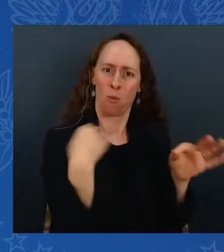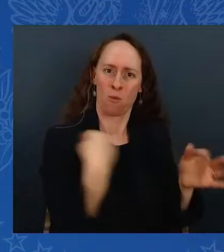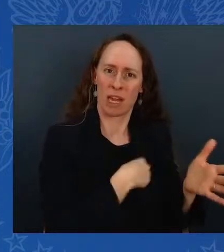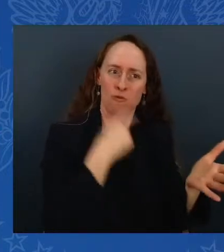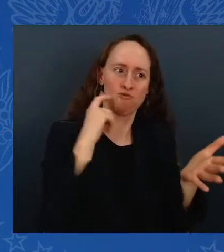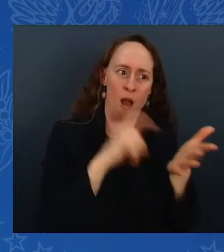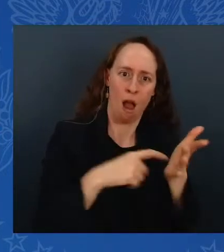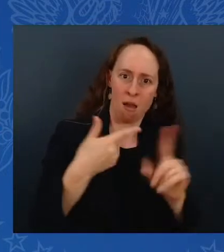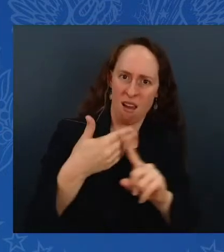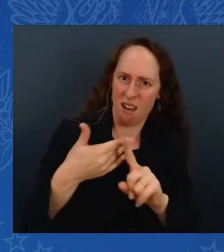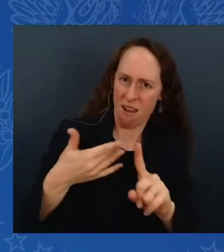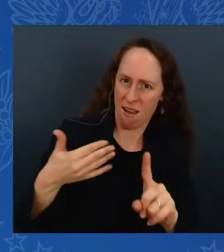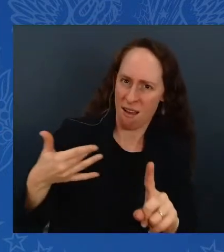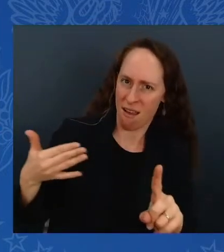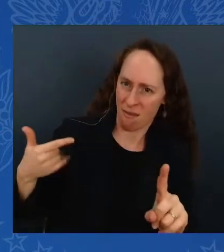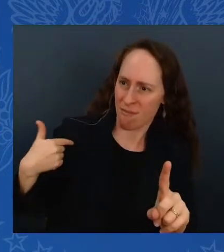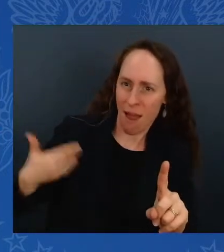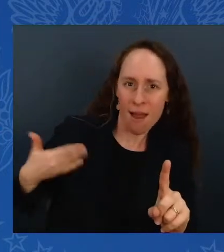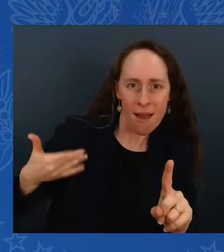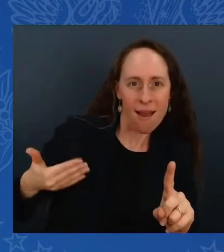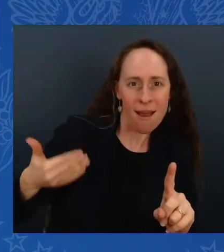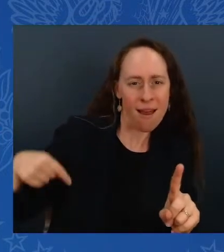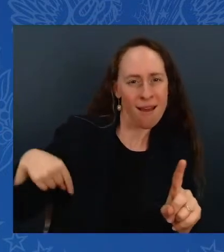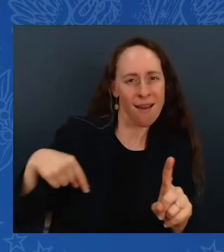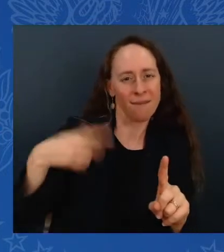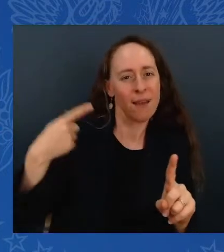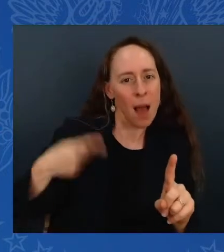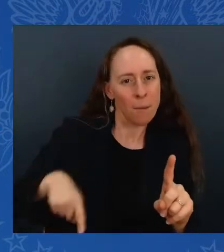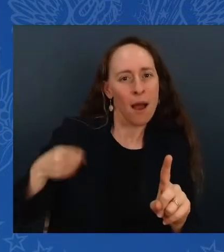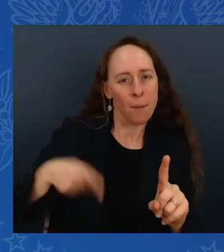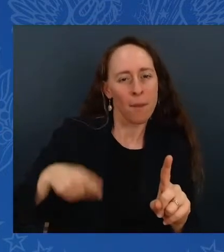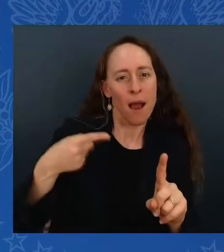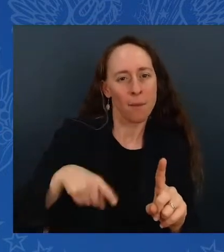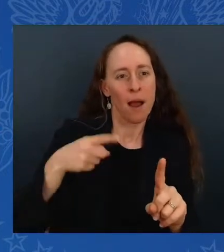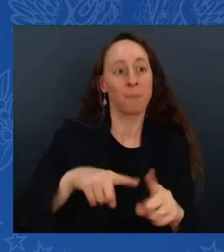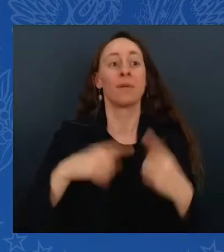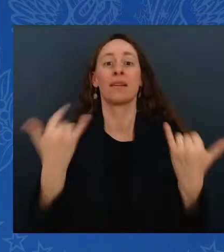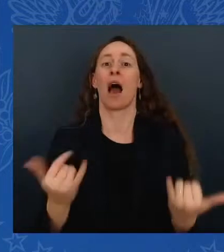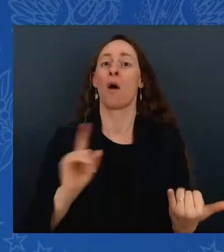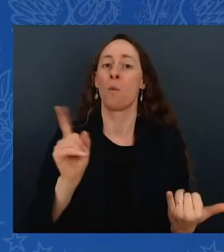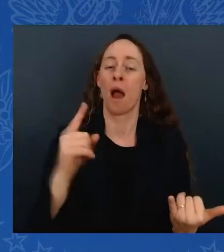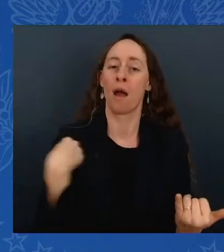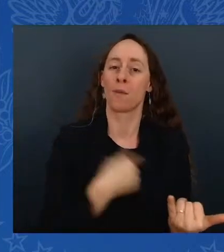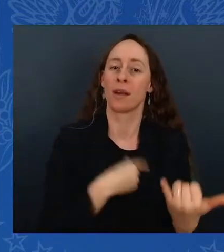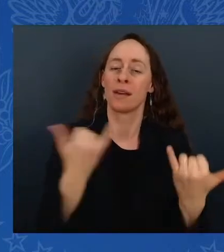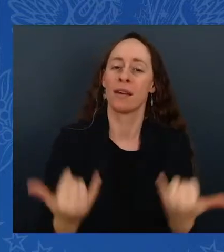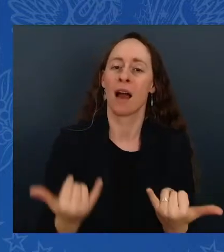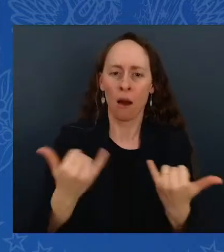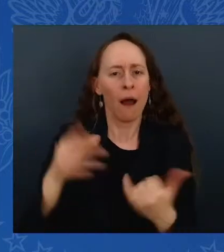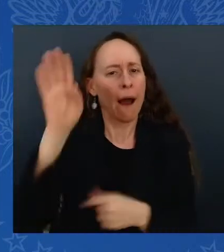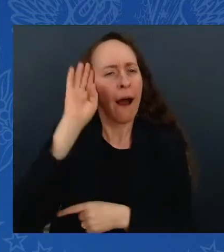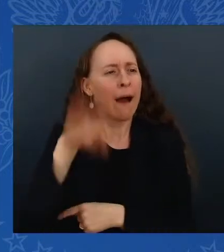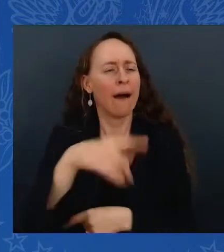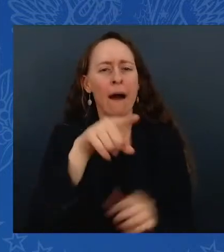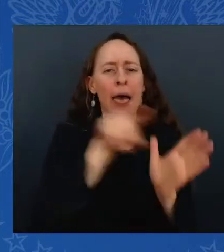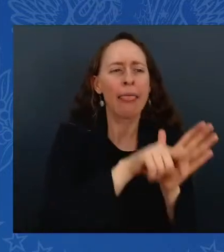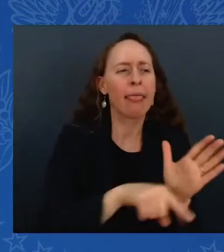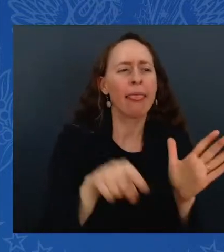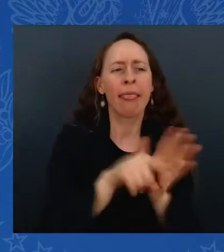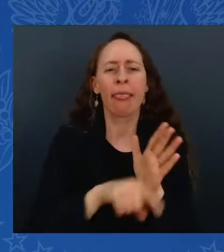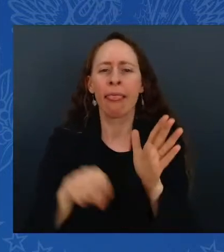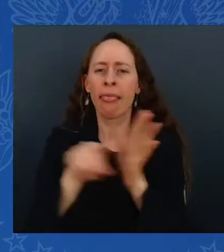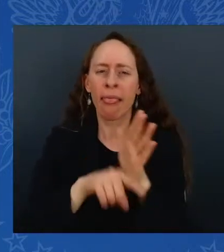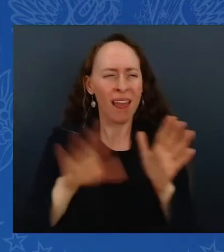don't, the progress we made will remain locked in the fear of negative mindset that dominated our economic outlook since the pandemic